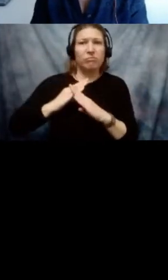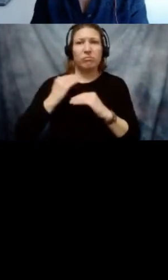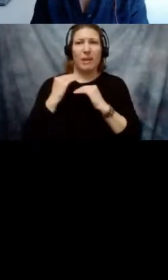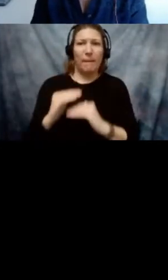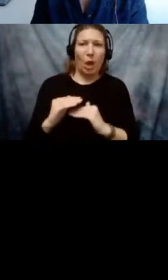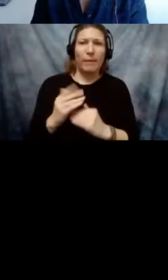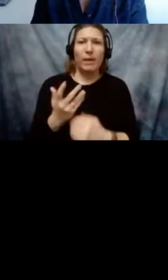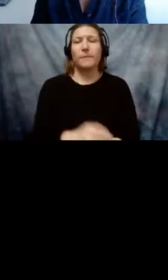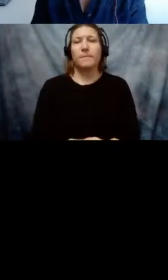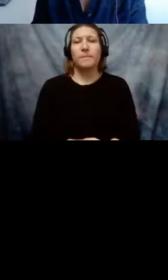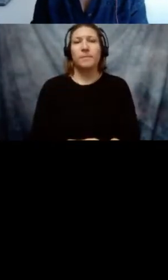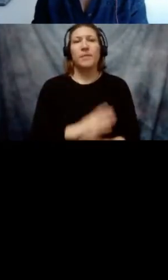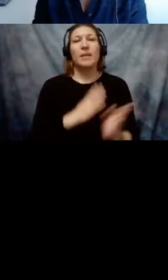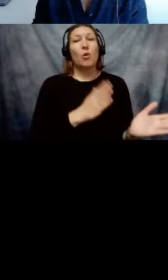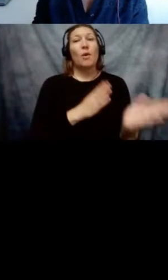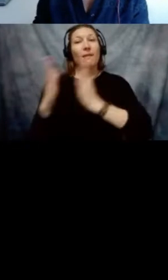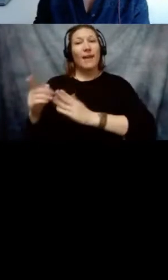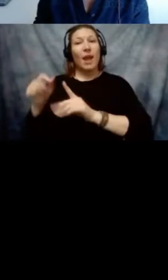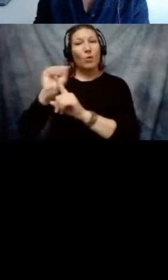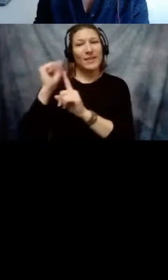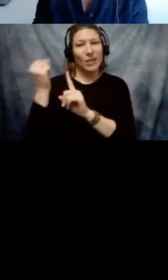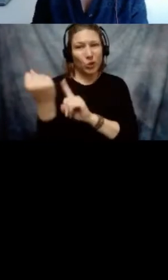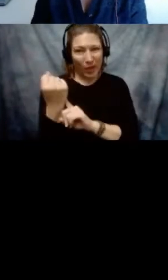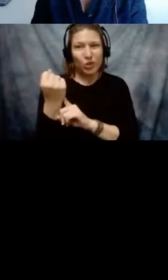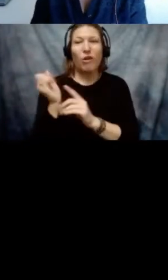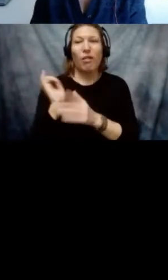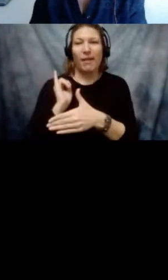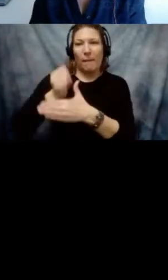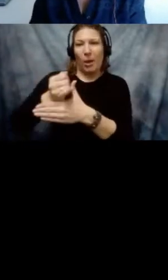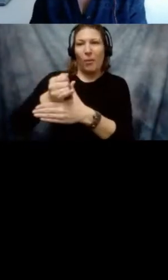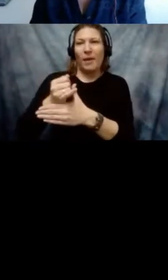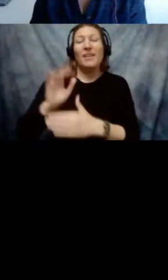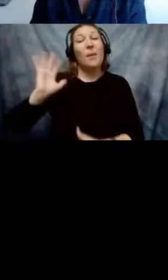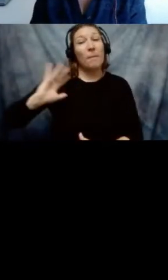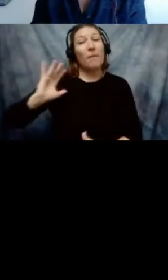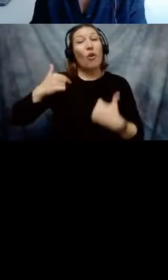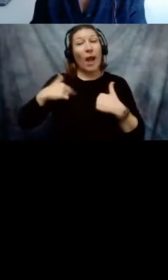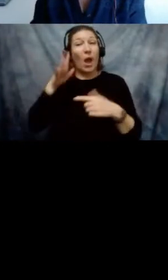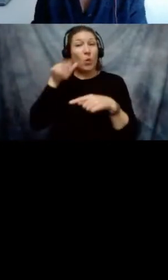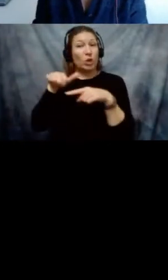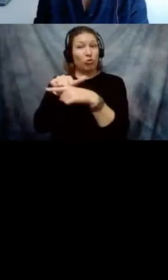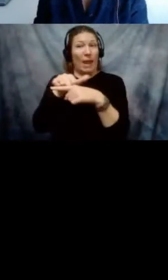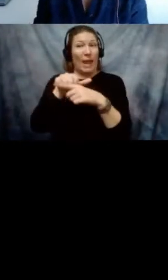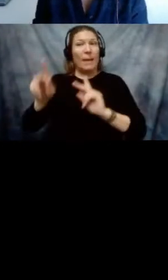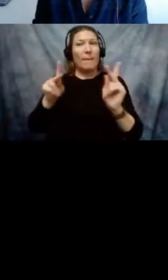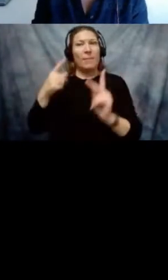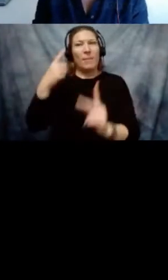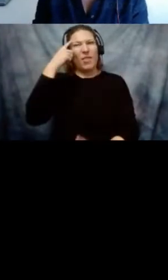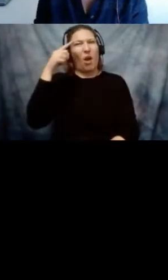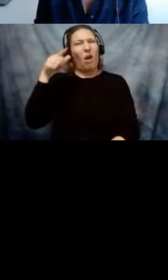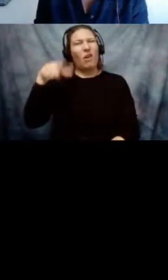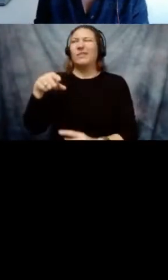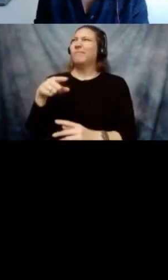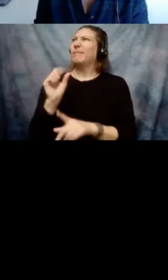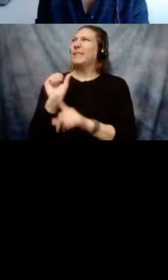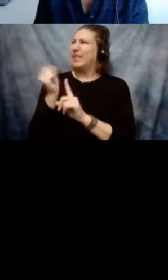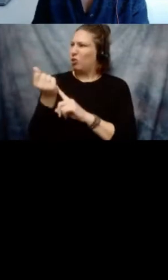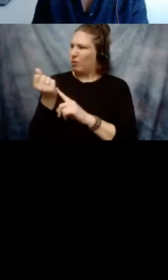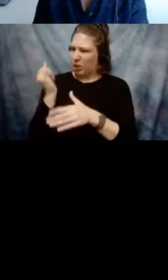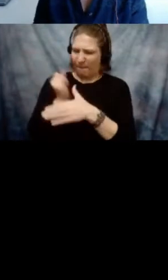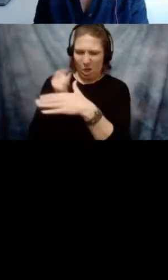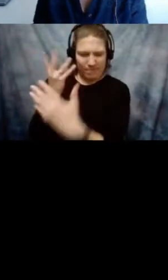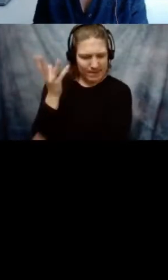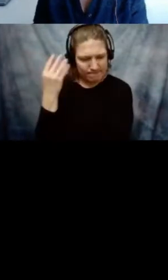So interestingly, when I used to cover this on training, I found that people often found it much more difficult to think of situational rather than